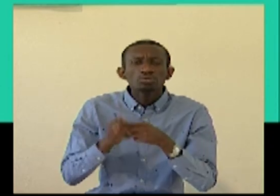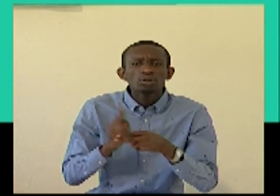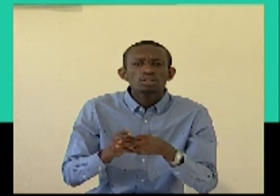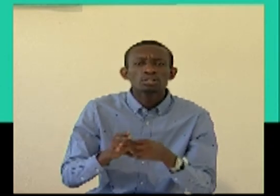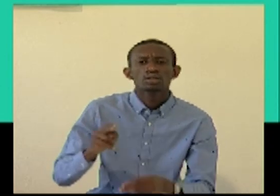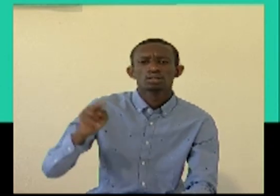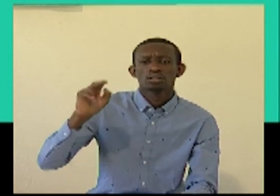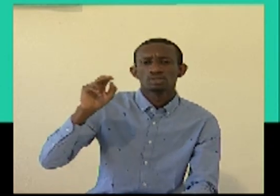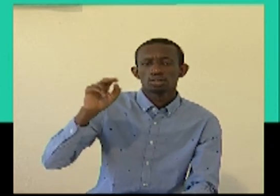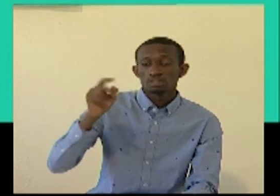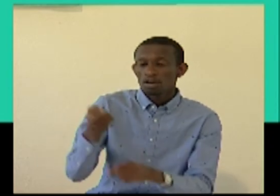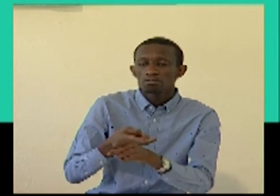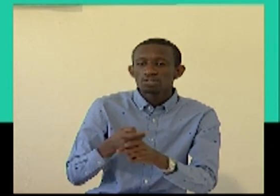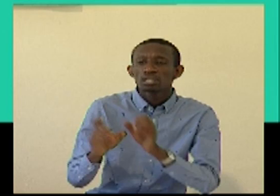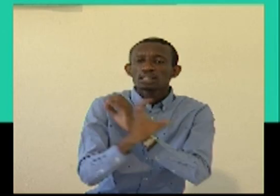So,